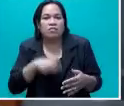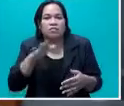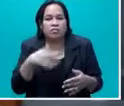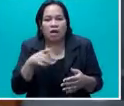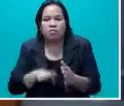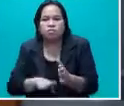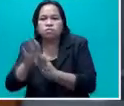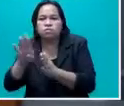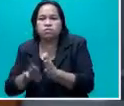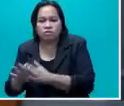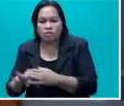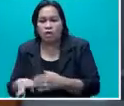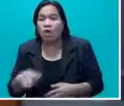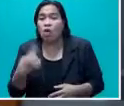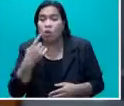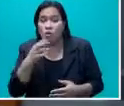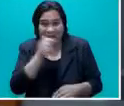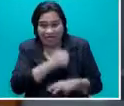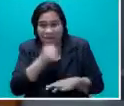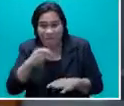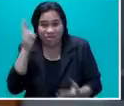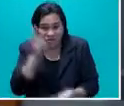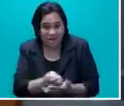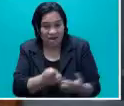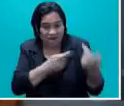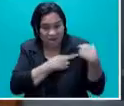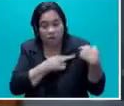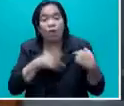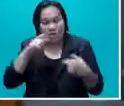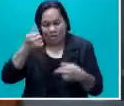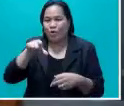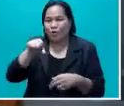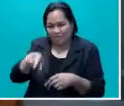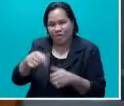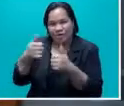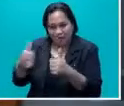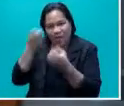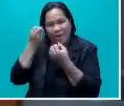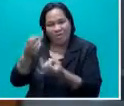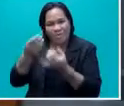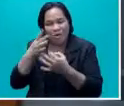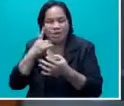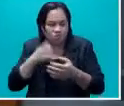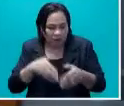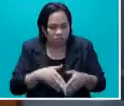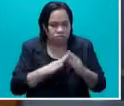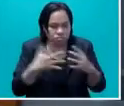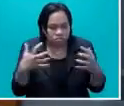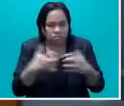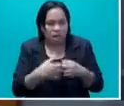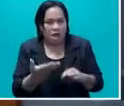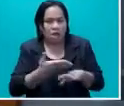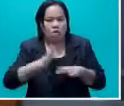And any responsible government will use those indicators and formulate new